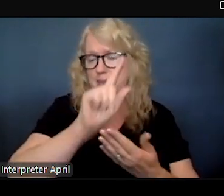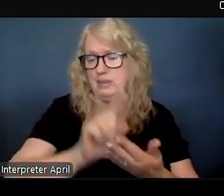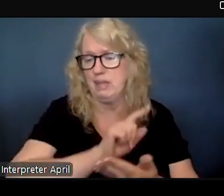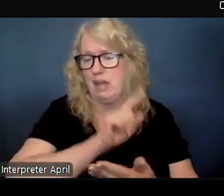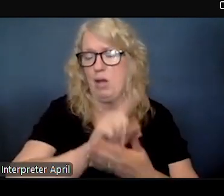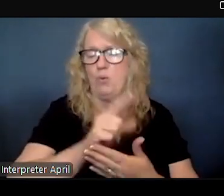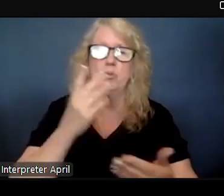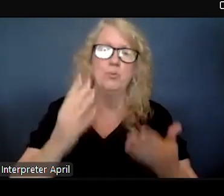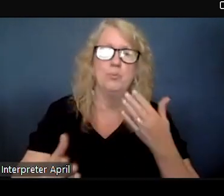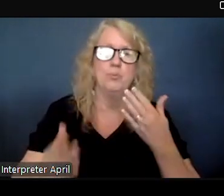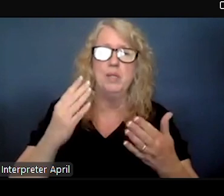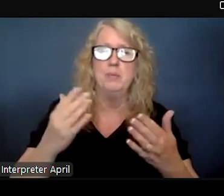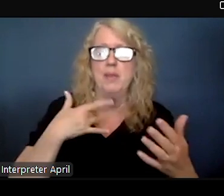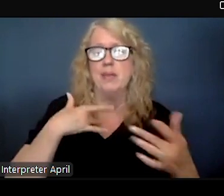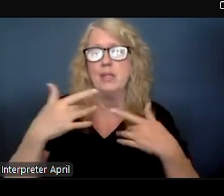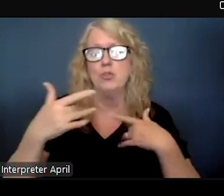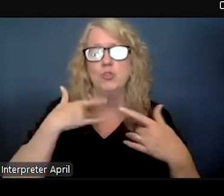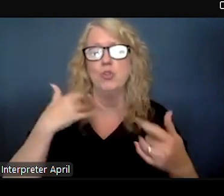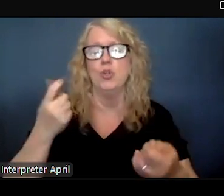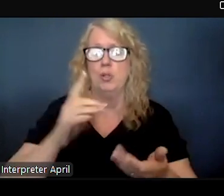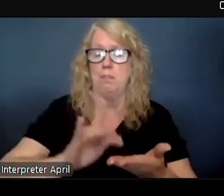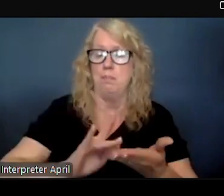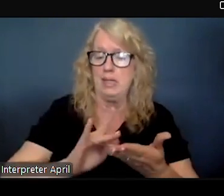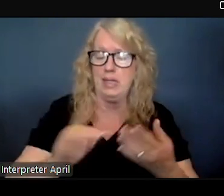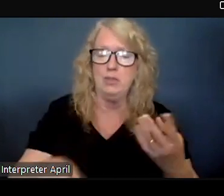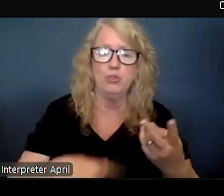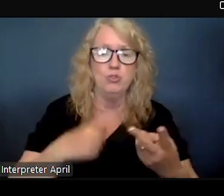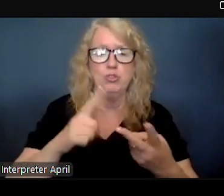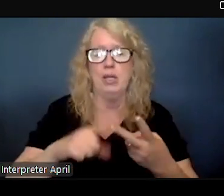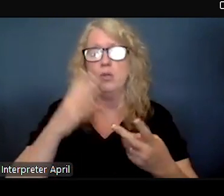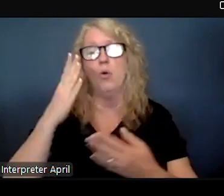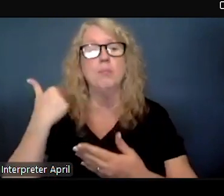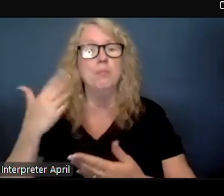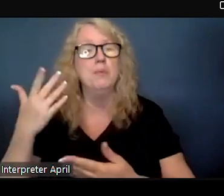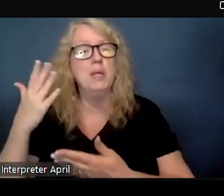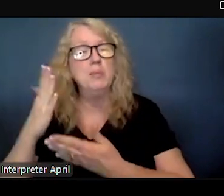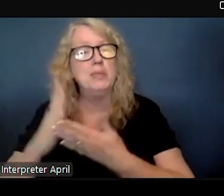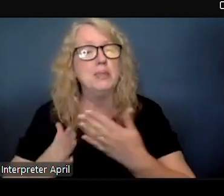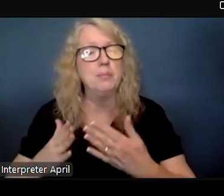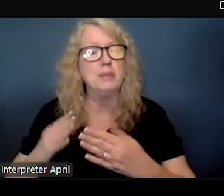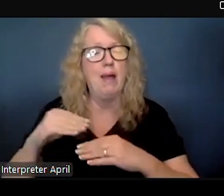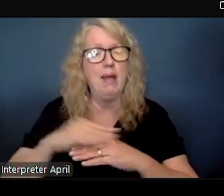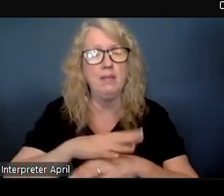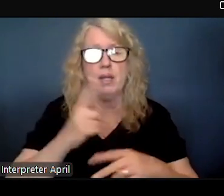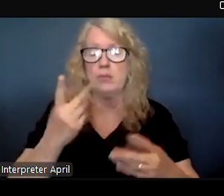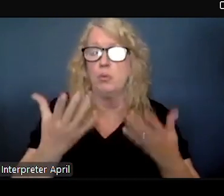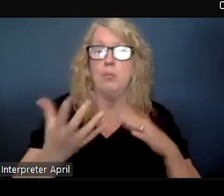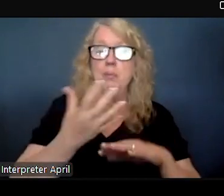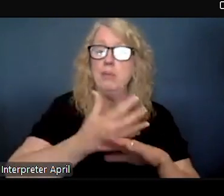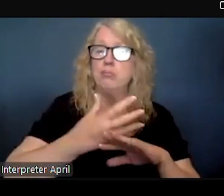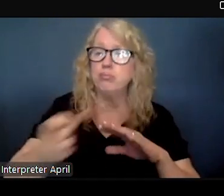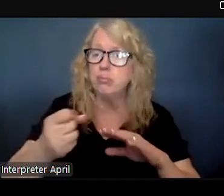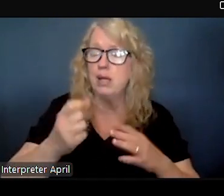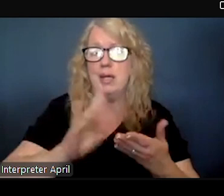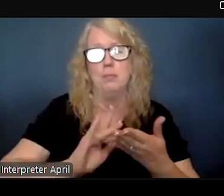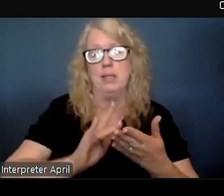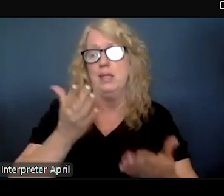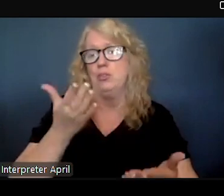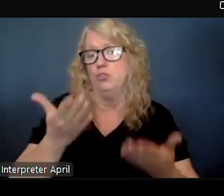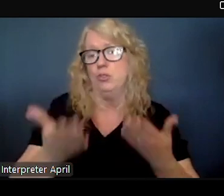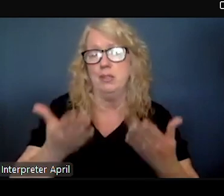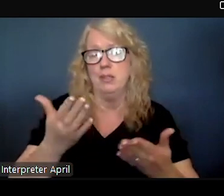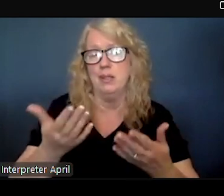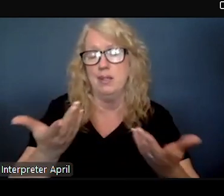And maybe if the concern is, medication or maybe some side effects, or maybe they're out of medication and, maybe that would